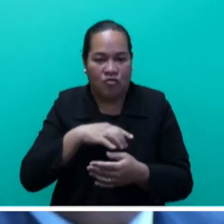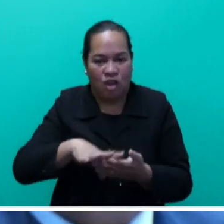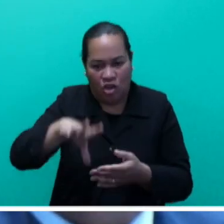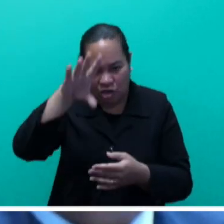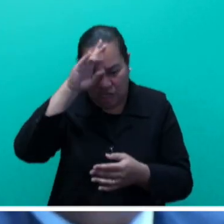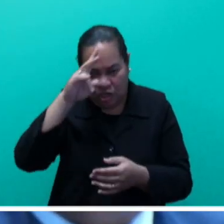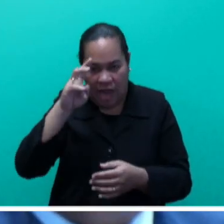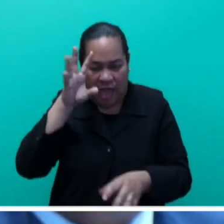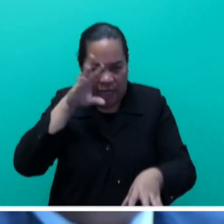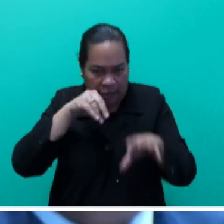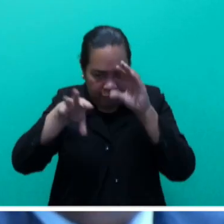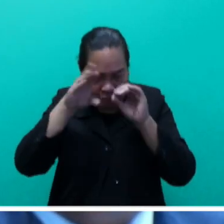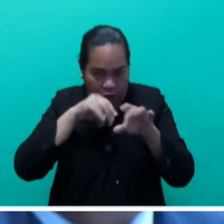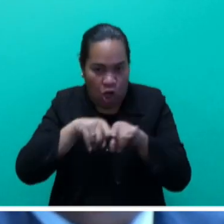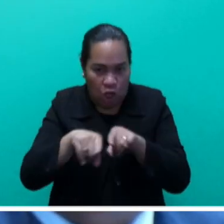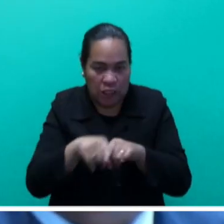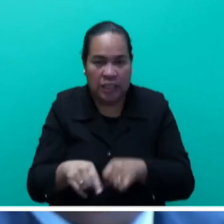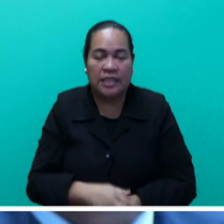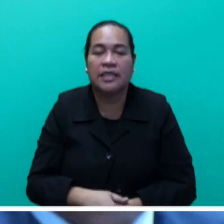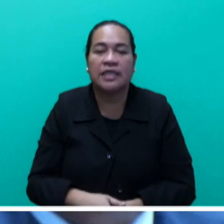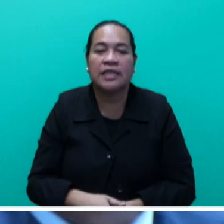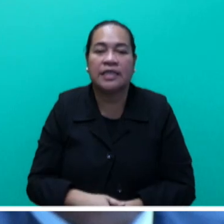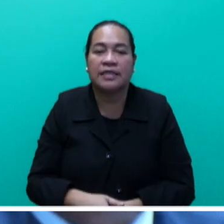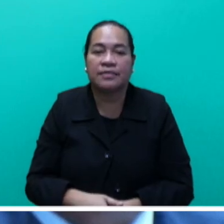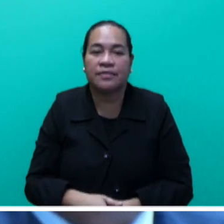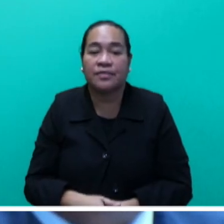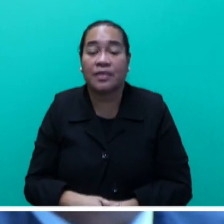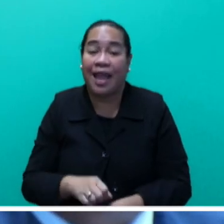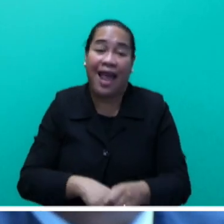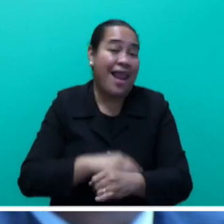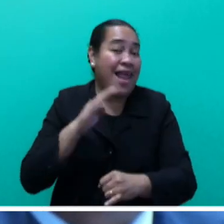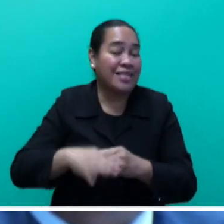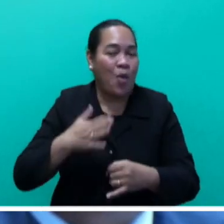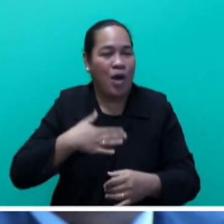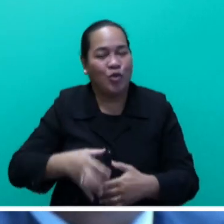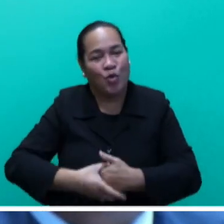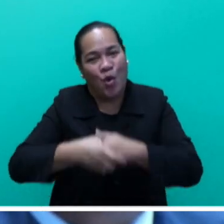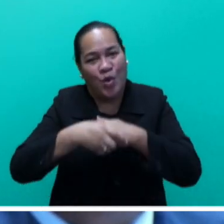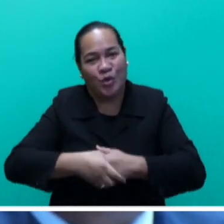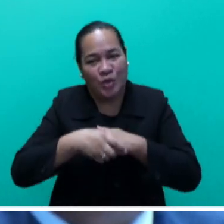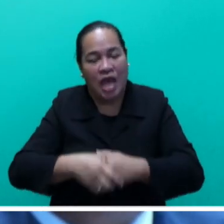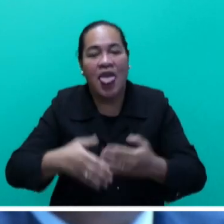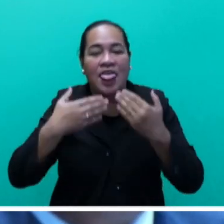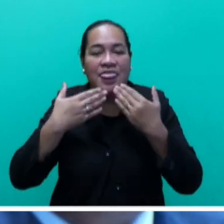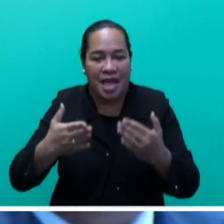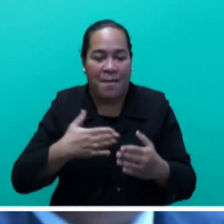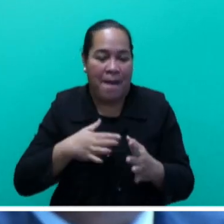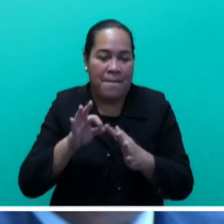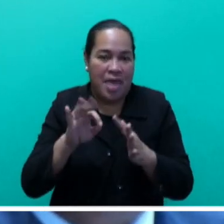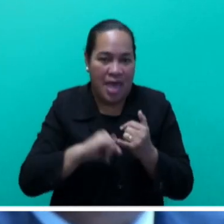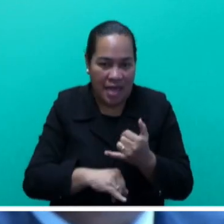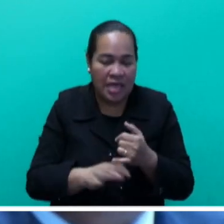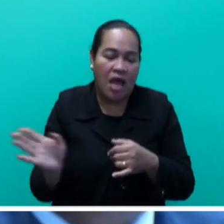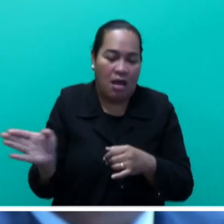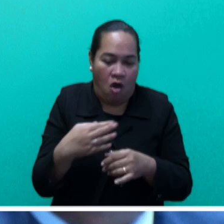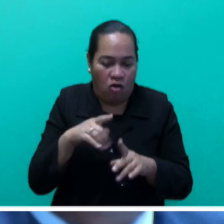training. Lastly, Mr. Speaker, sir, I wish to congratulate and thank my permanent secretary and the entire